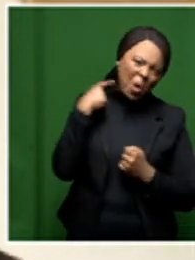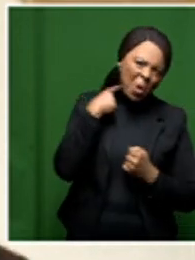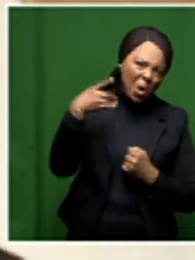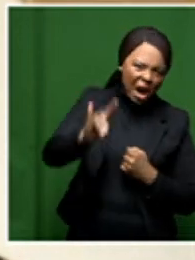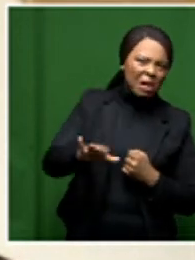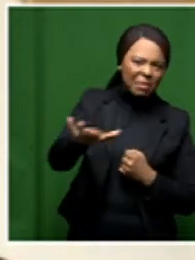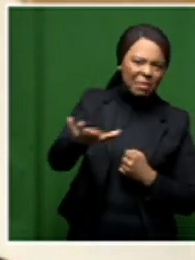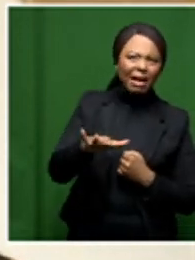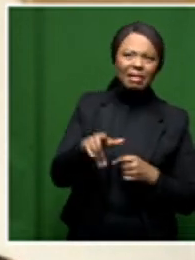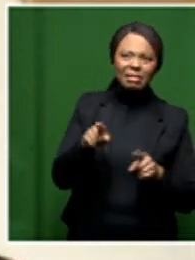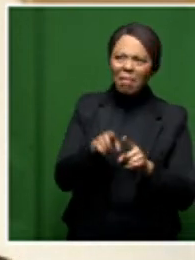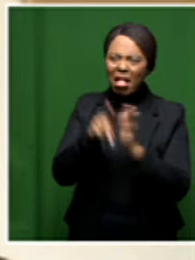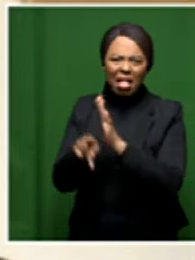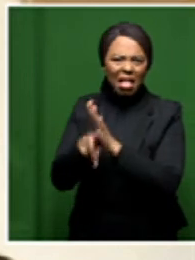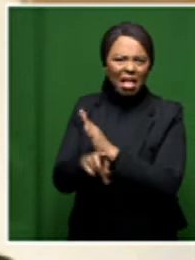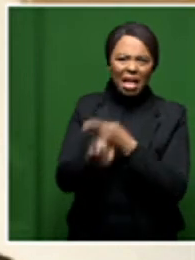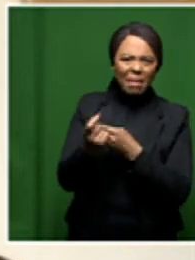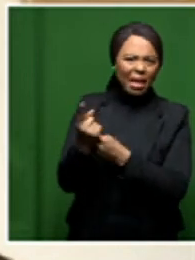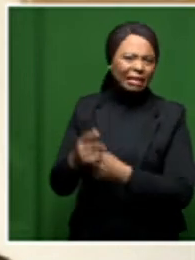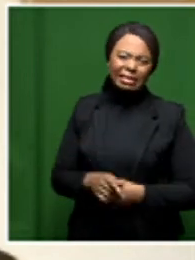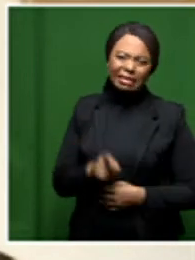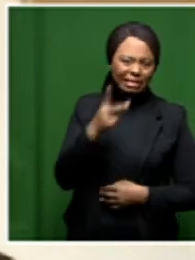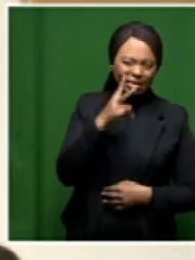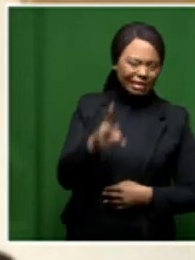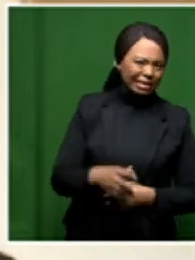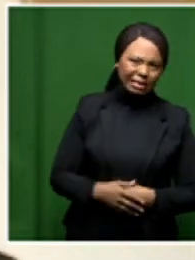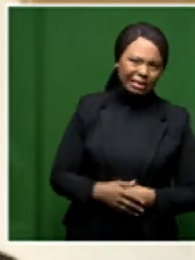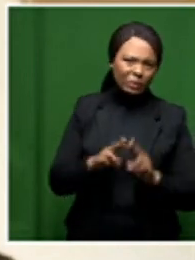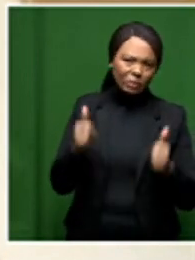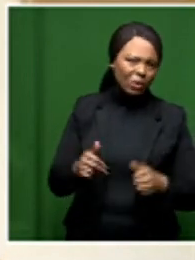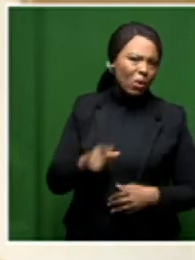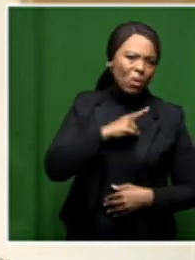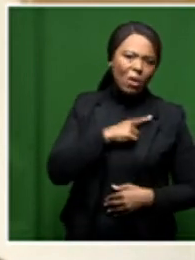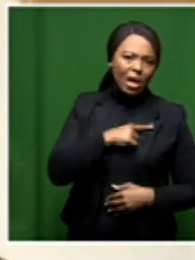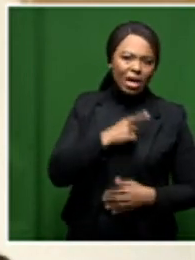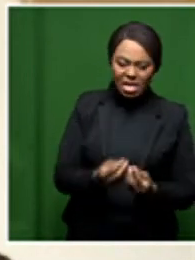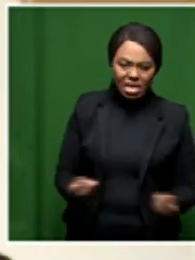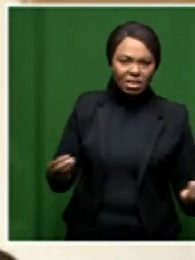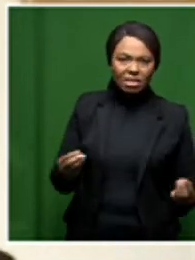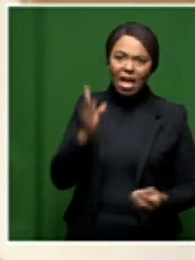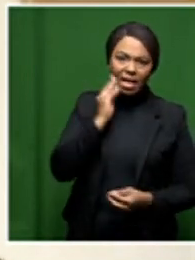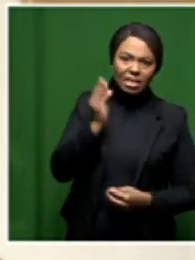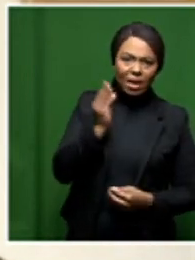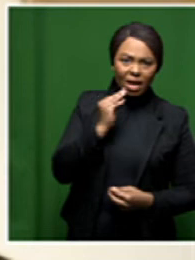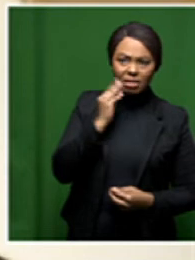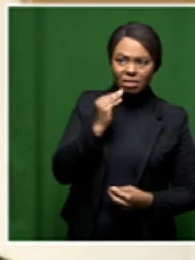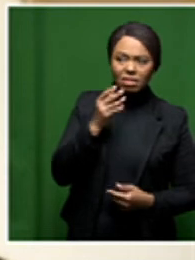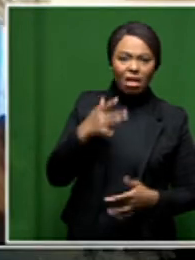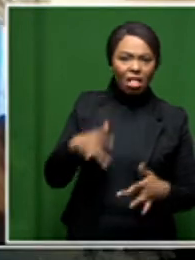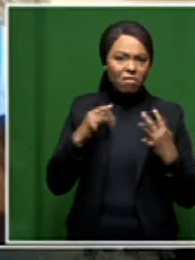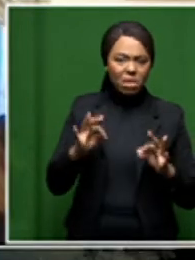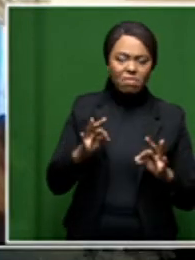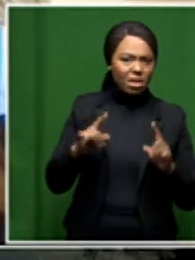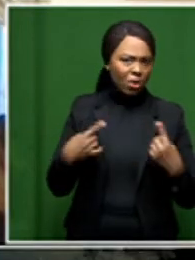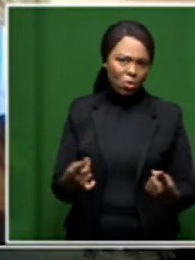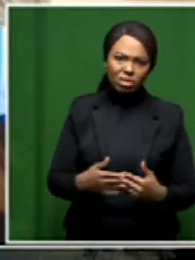that. We need to actually preserve what we have left, or our kids would never be able to experience what we do now. I mean, this